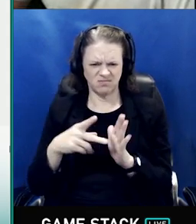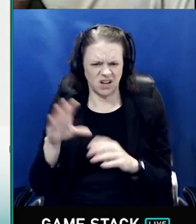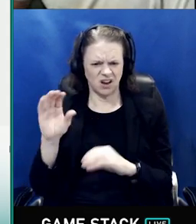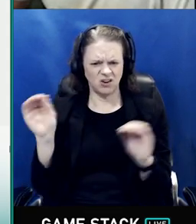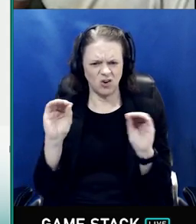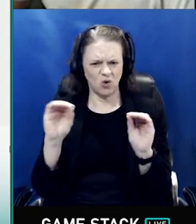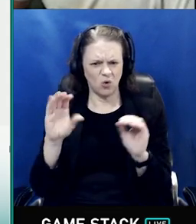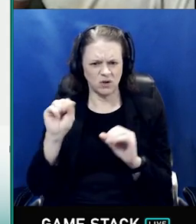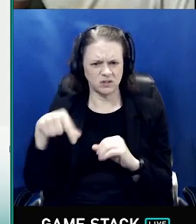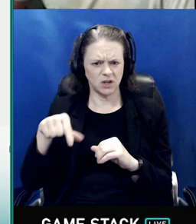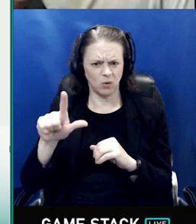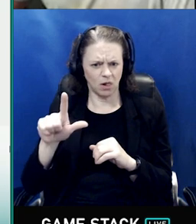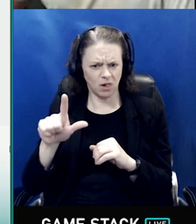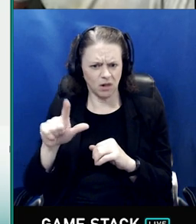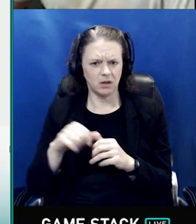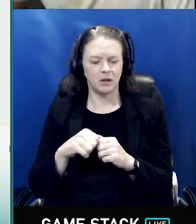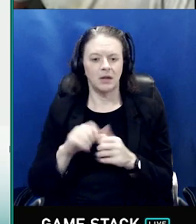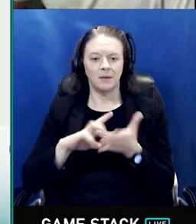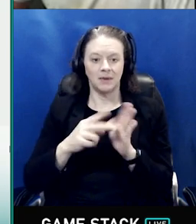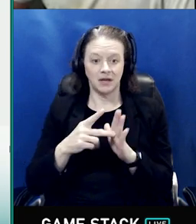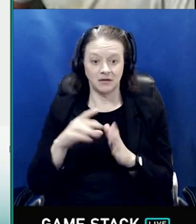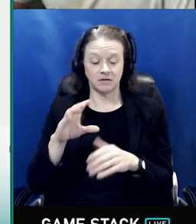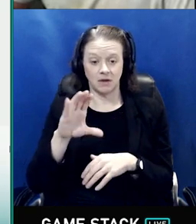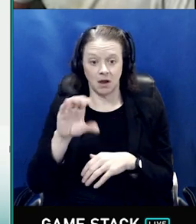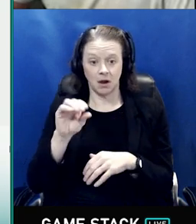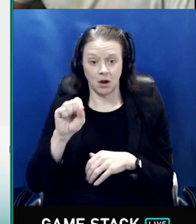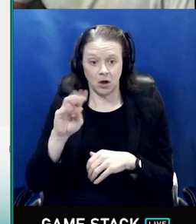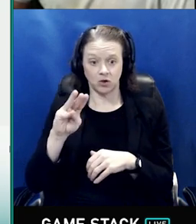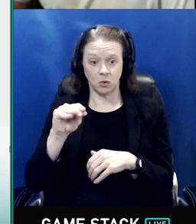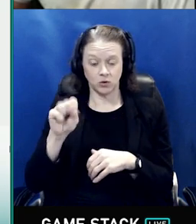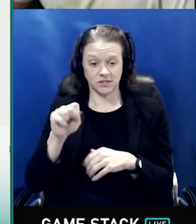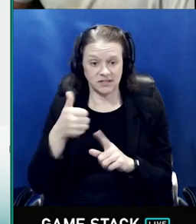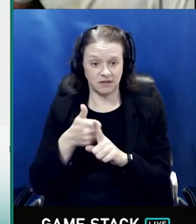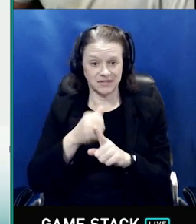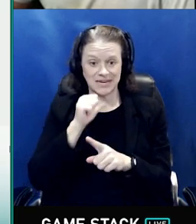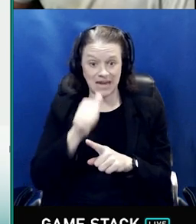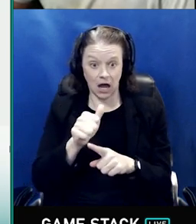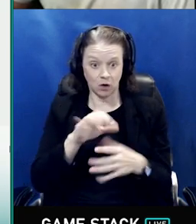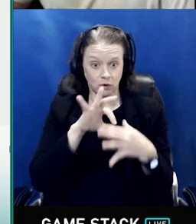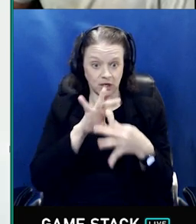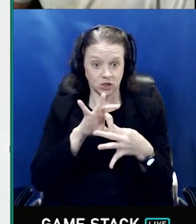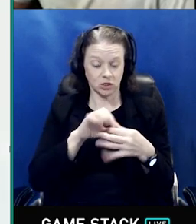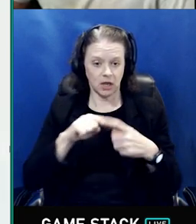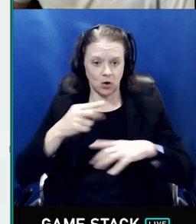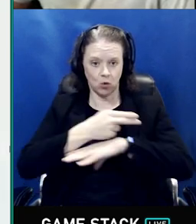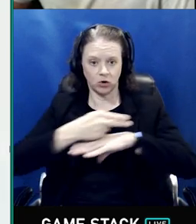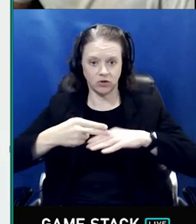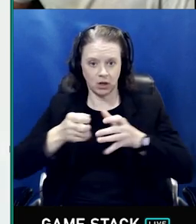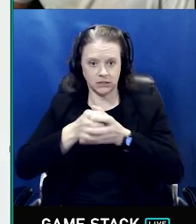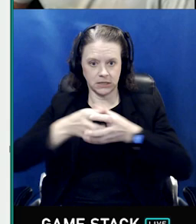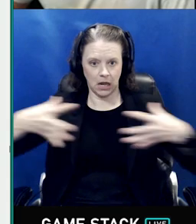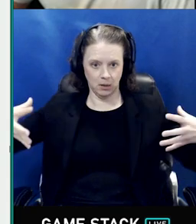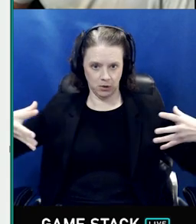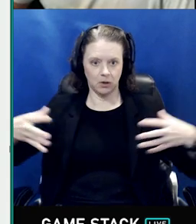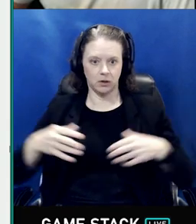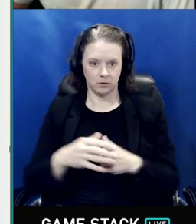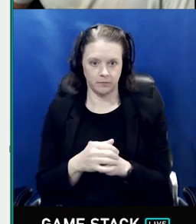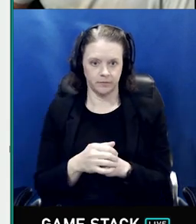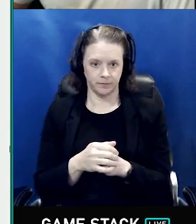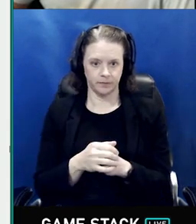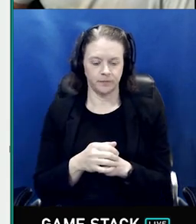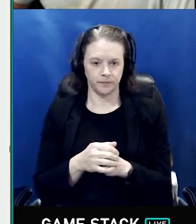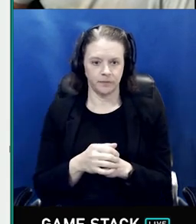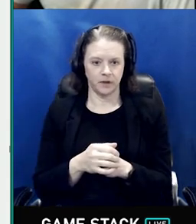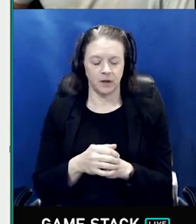that Cosmos is both non-relational and also it's horizontally scalable. Now, let's talk about